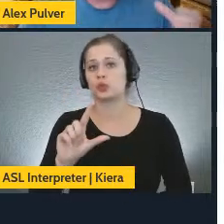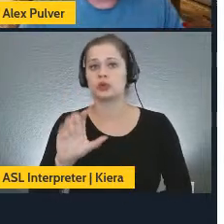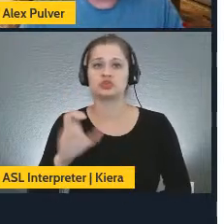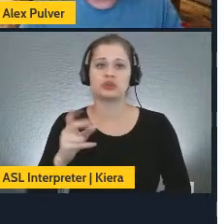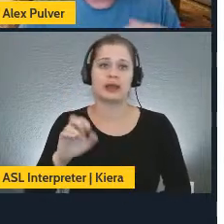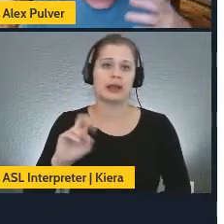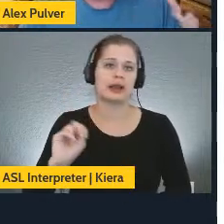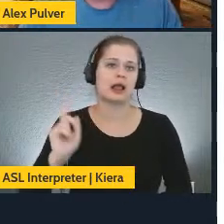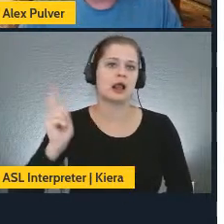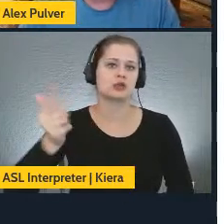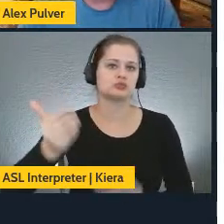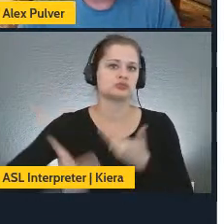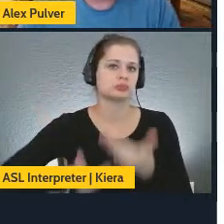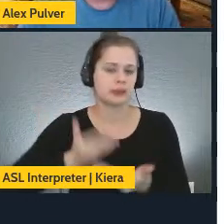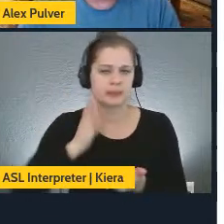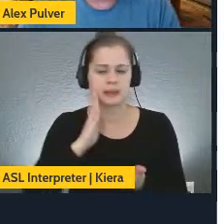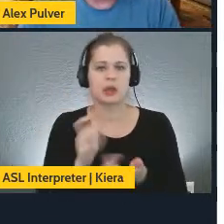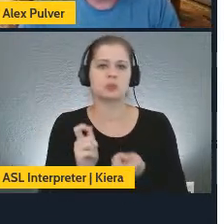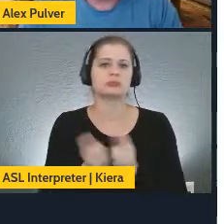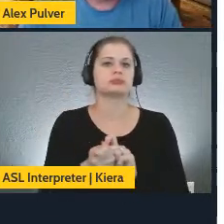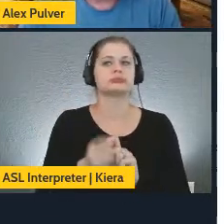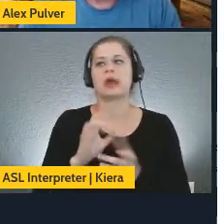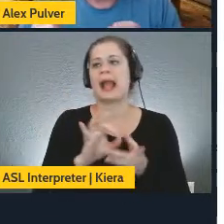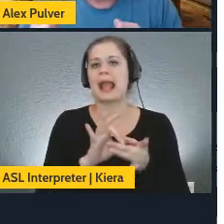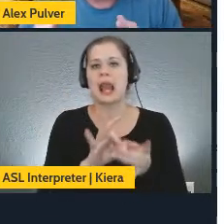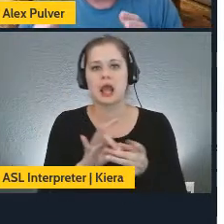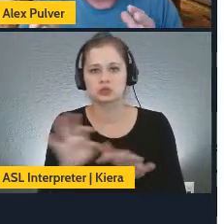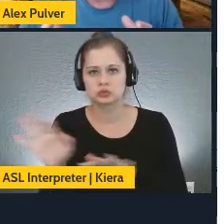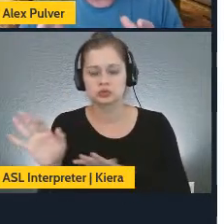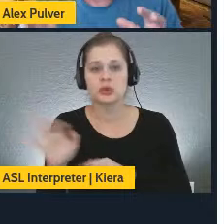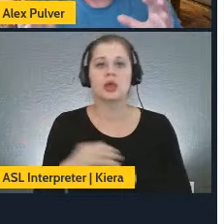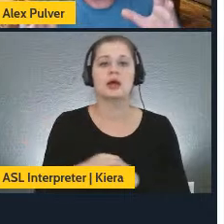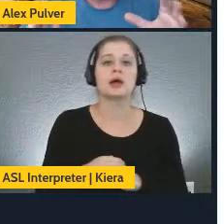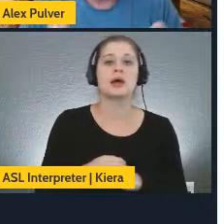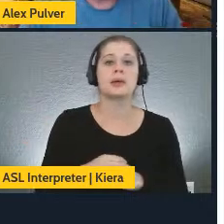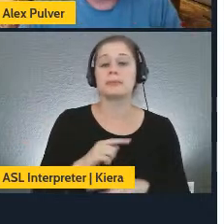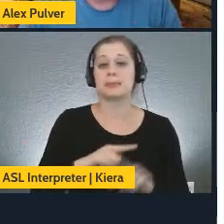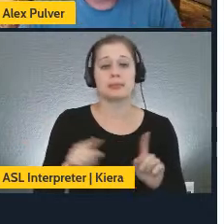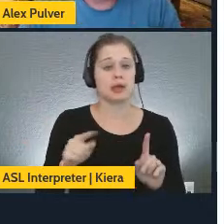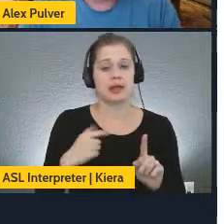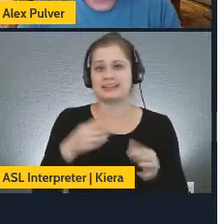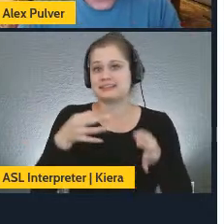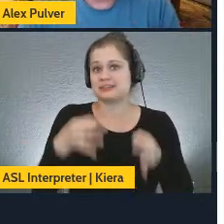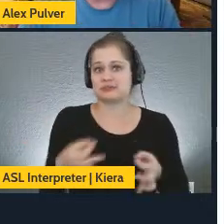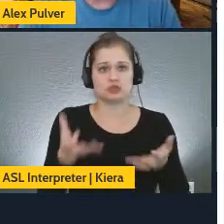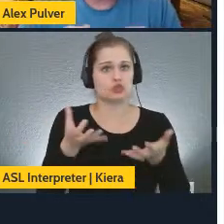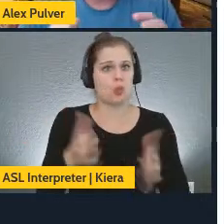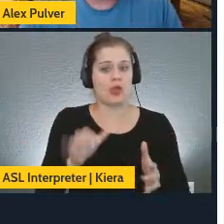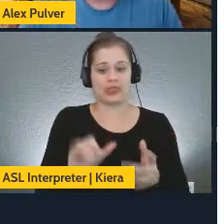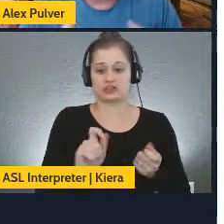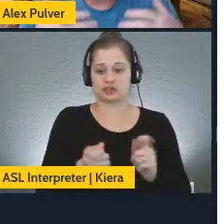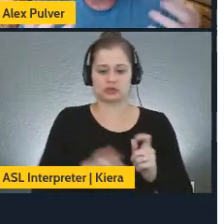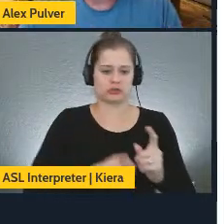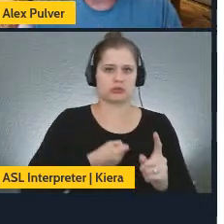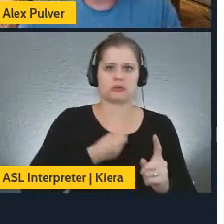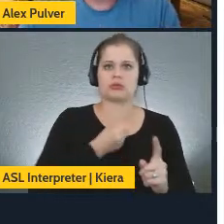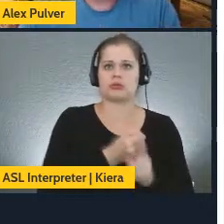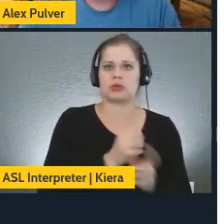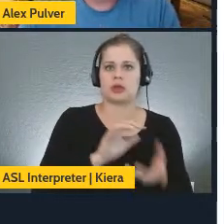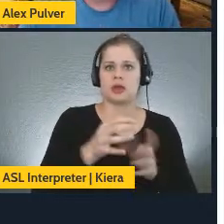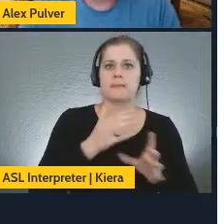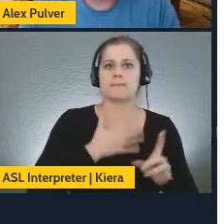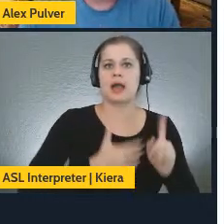Jenkins, GitHub Actions, GitLab, and whatnot. But I definitely don't want that change to impact my